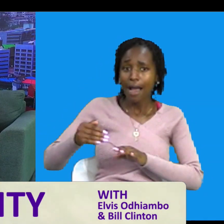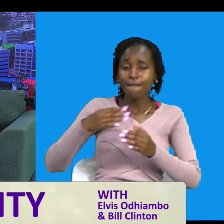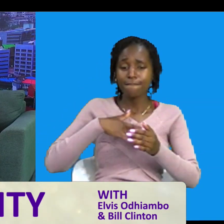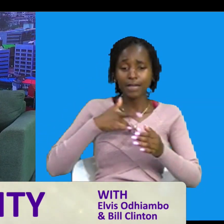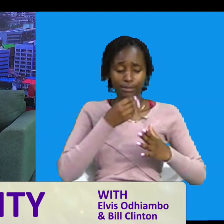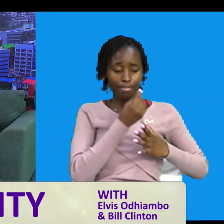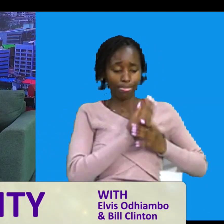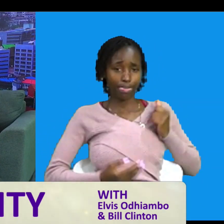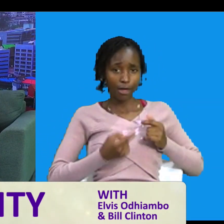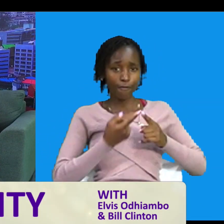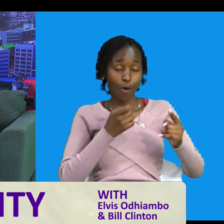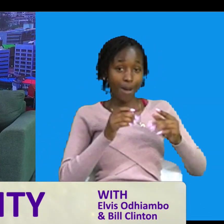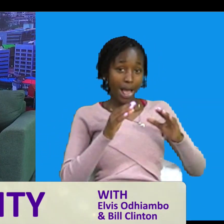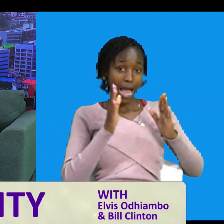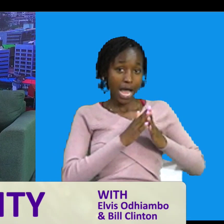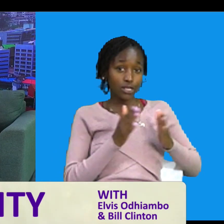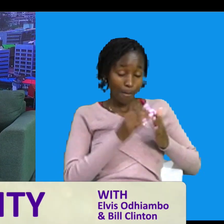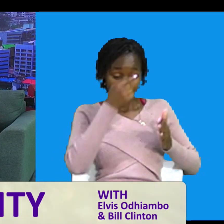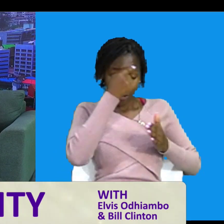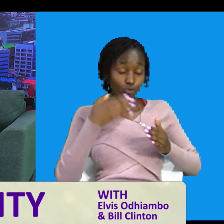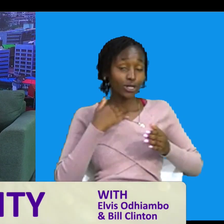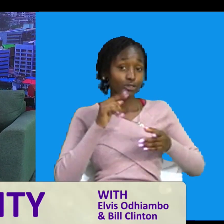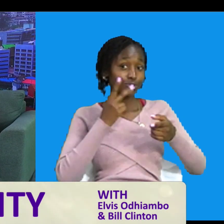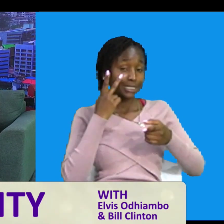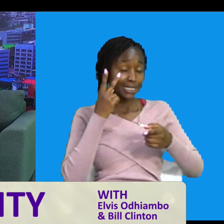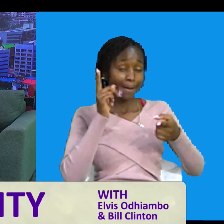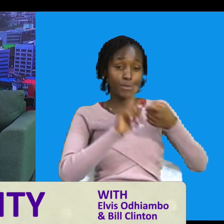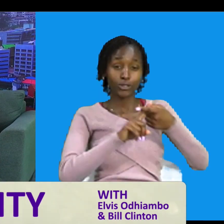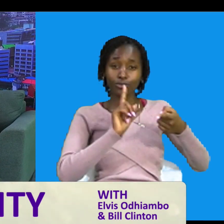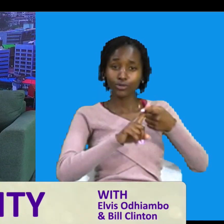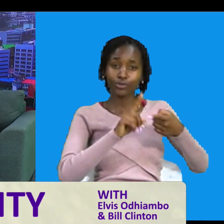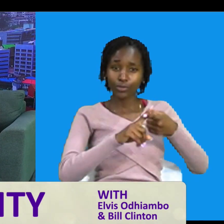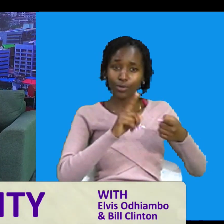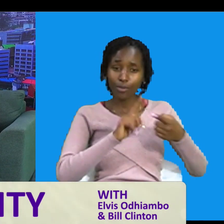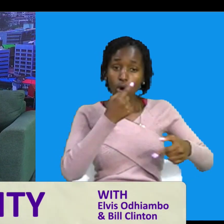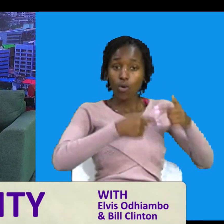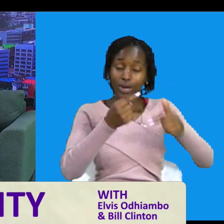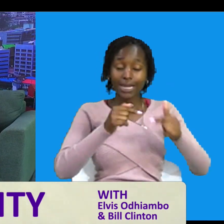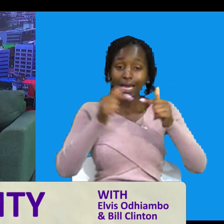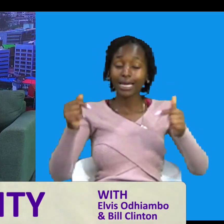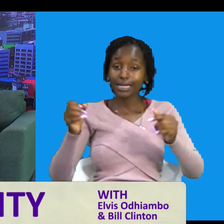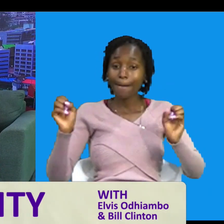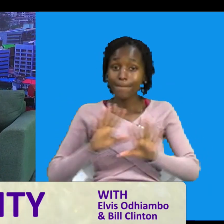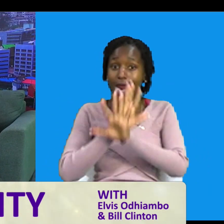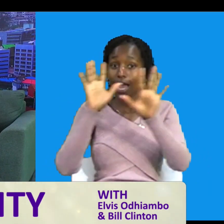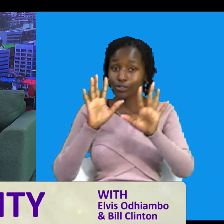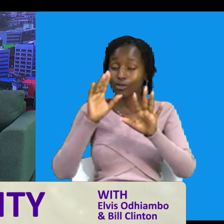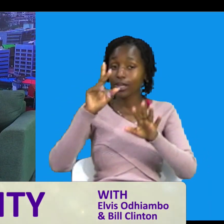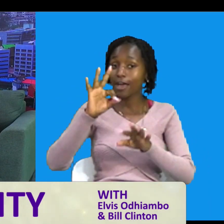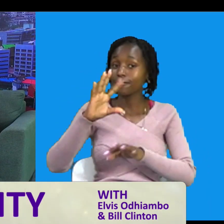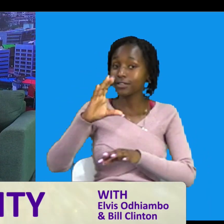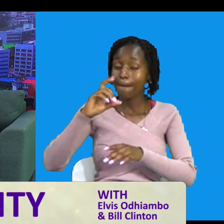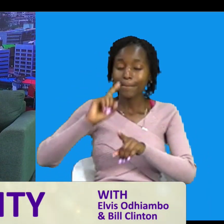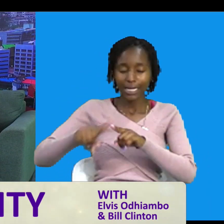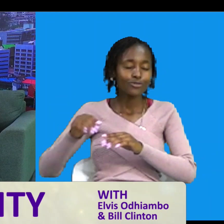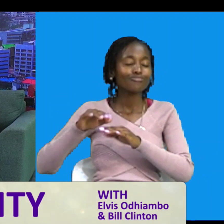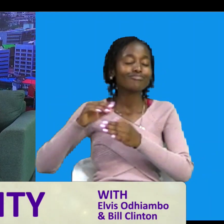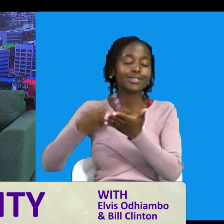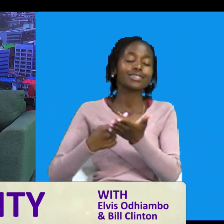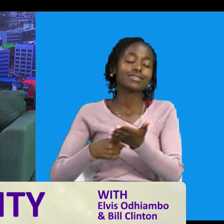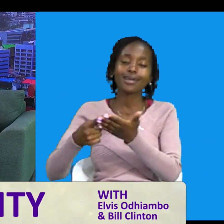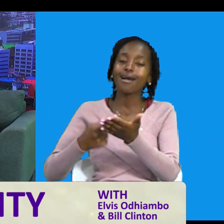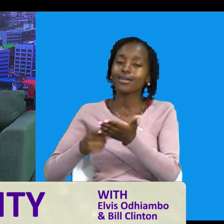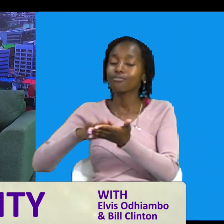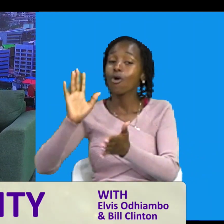Arsenal rather, they'll be looking to get positive results against a tough side, that is the Brighton FC. But then again, we're going to talk about that later on.